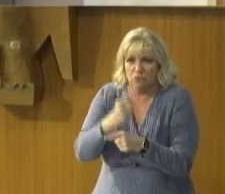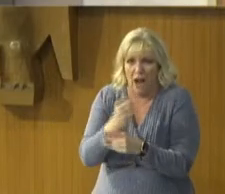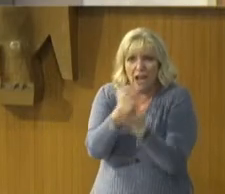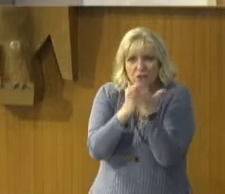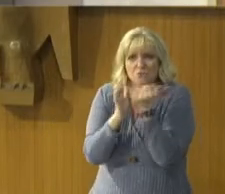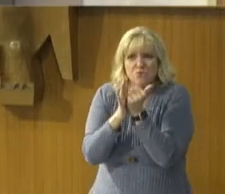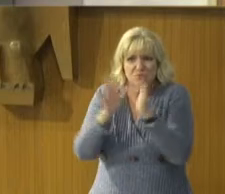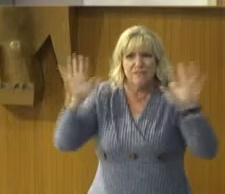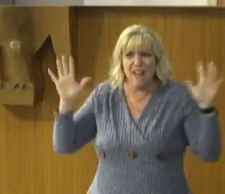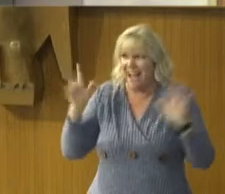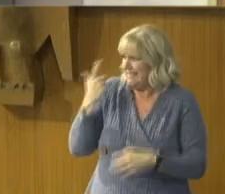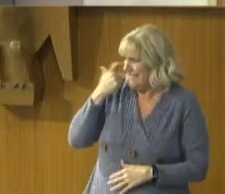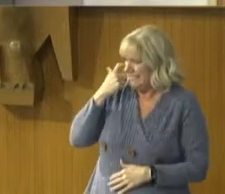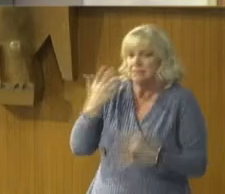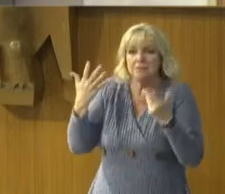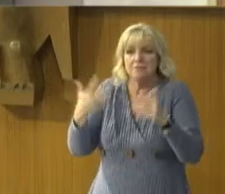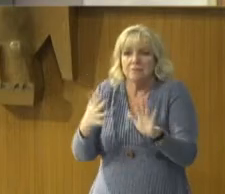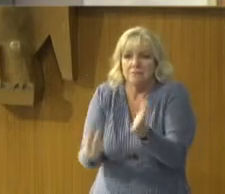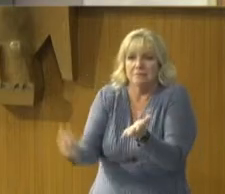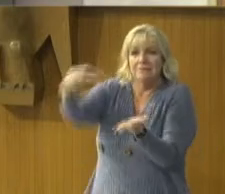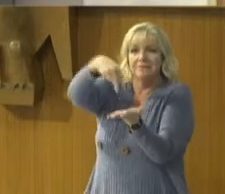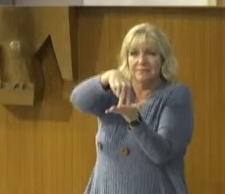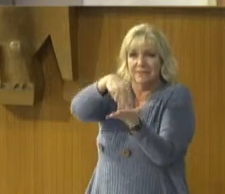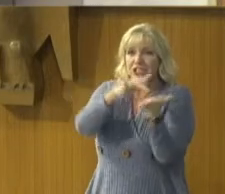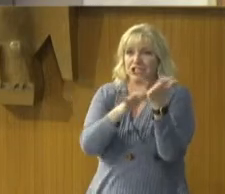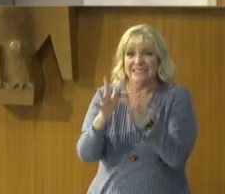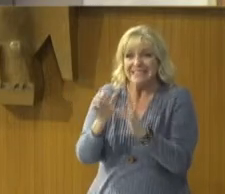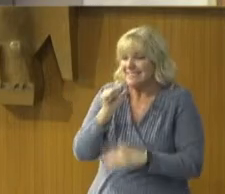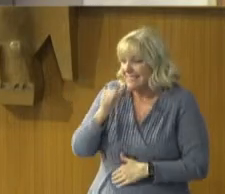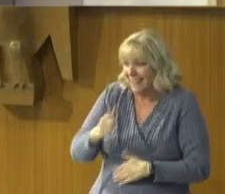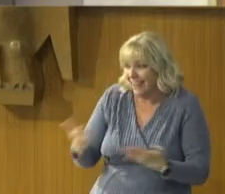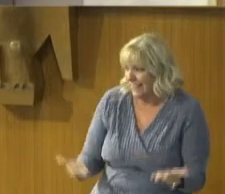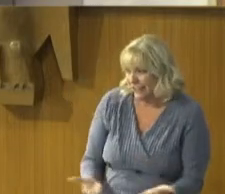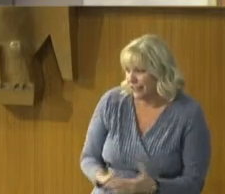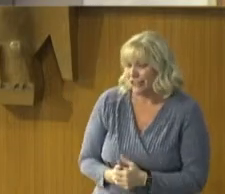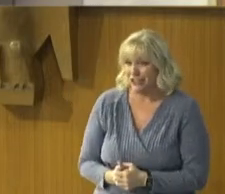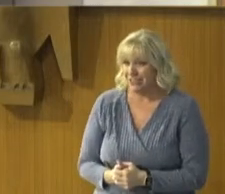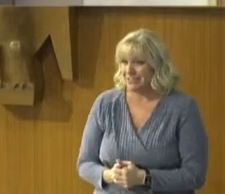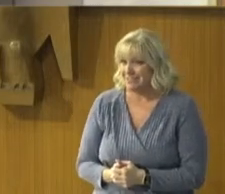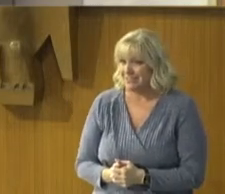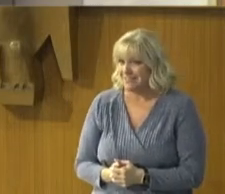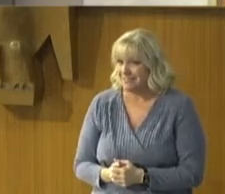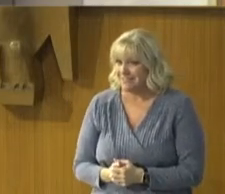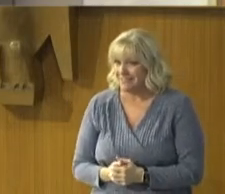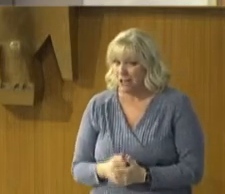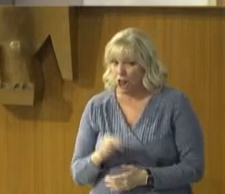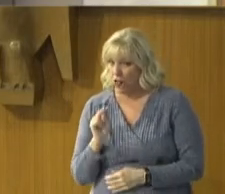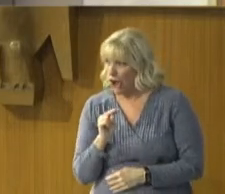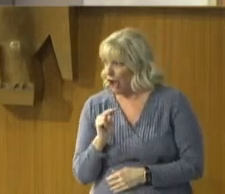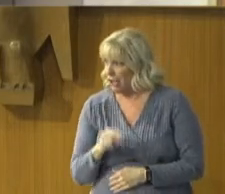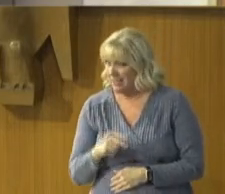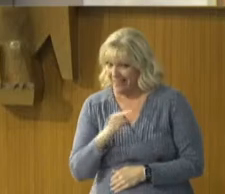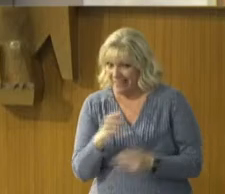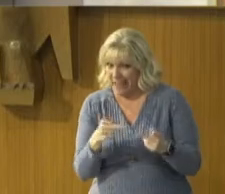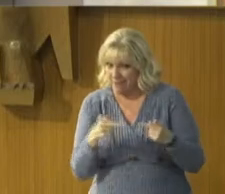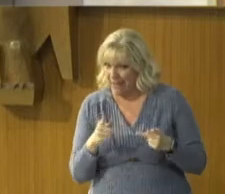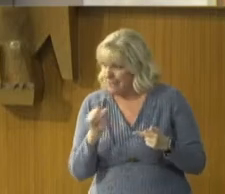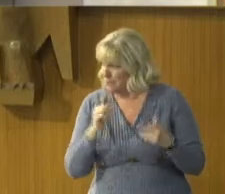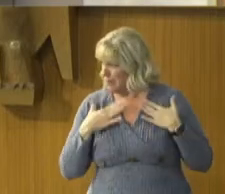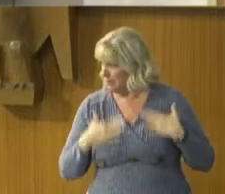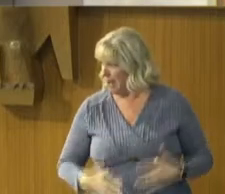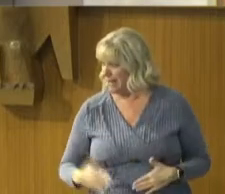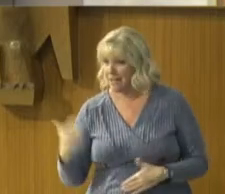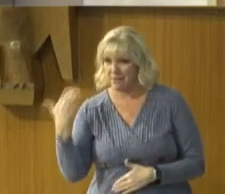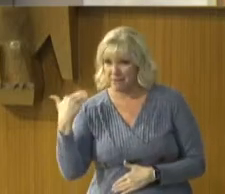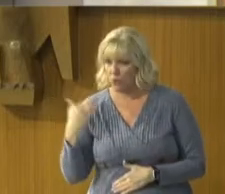crucified. He has been raised. He is not here. Look, there is the place they laid him. But